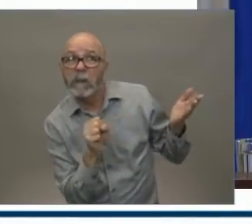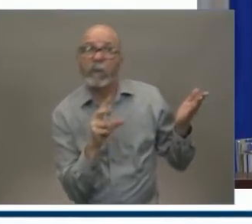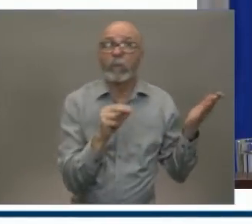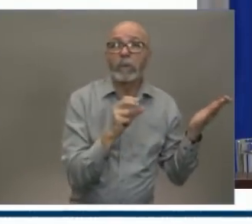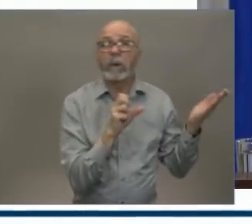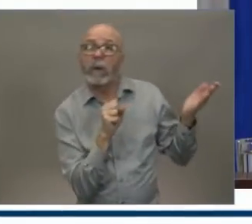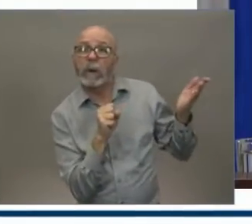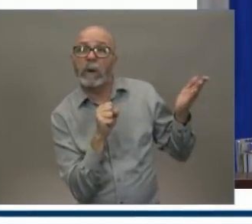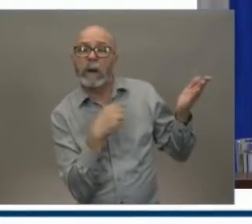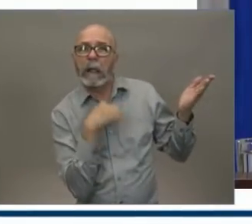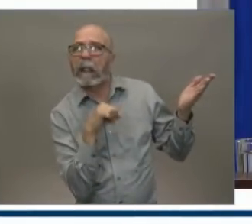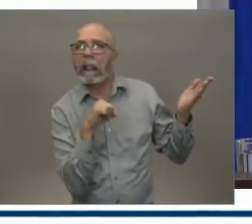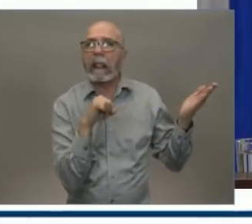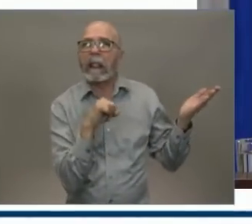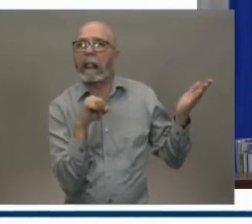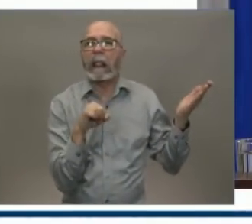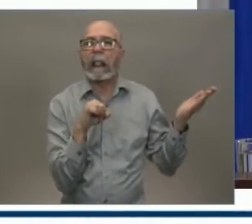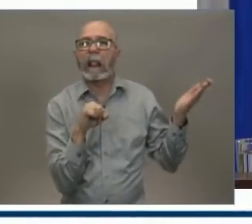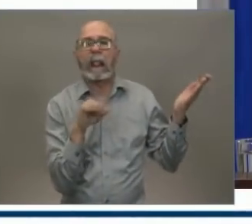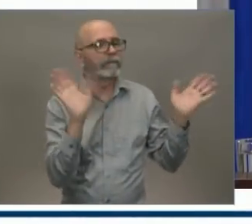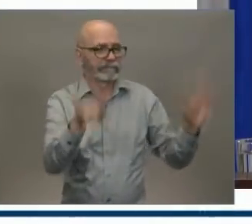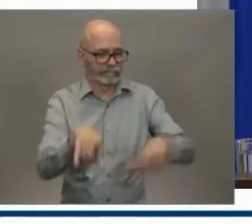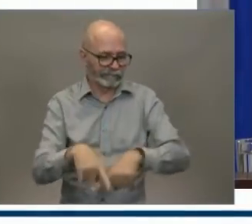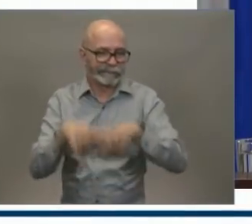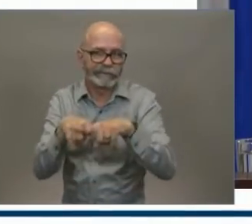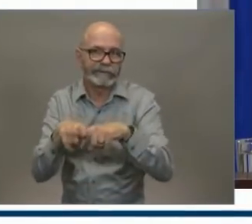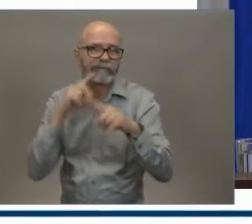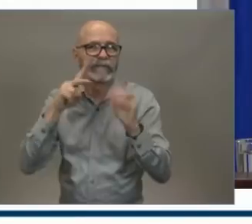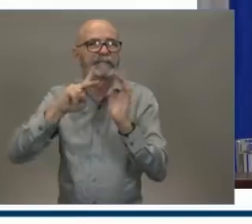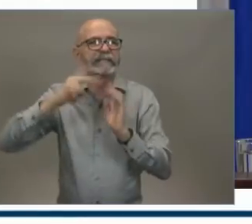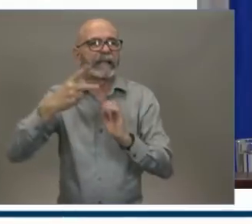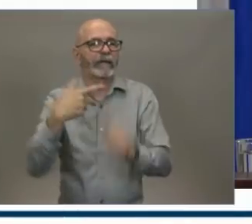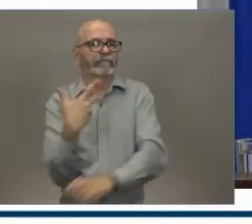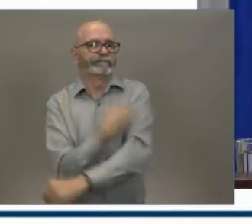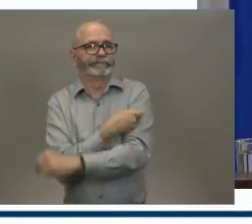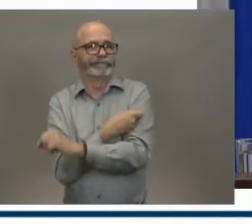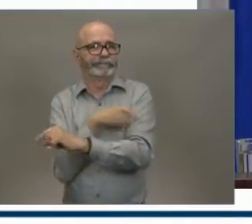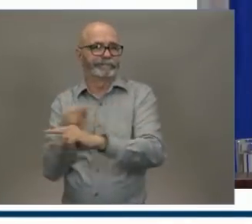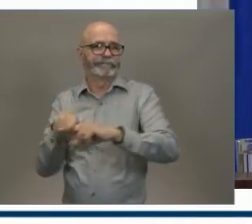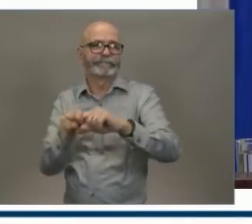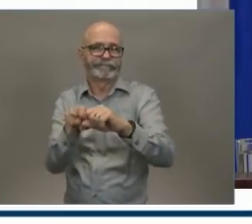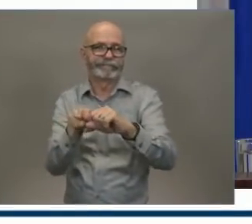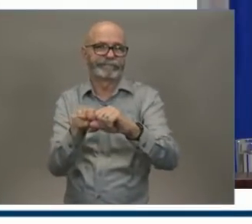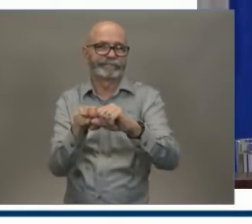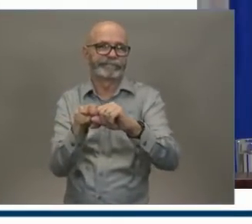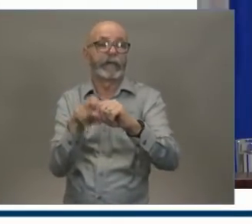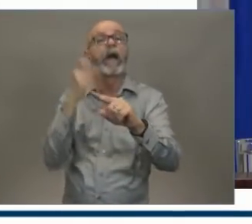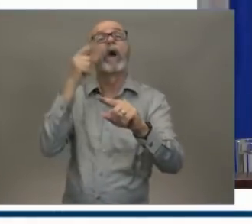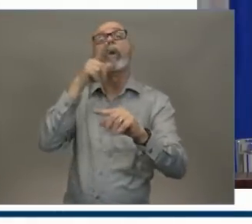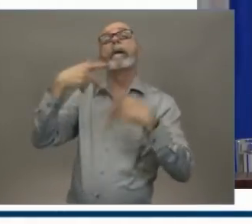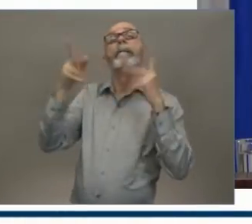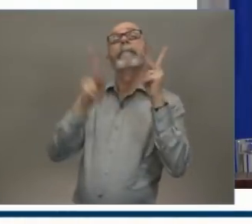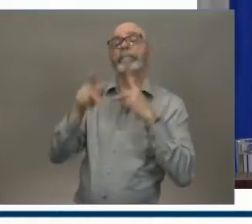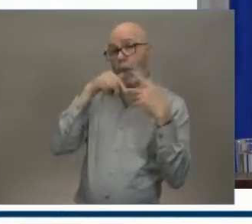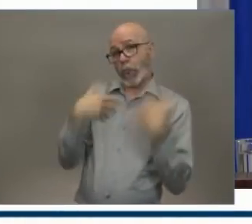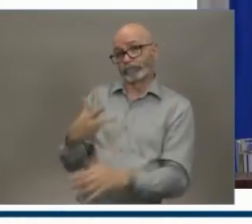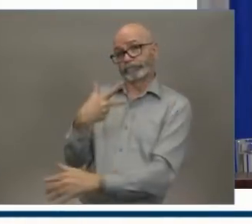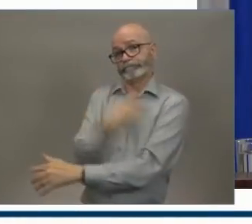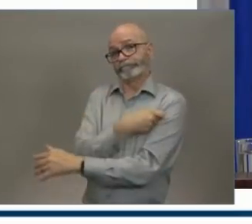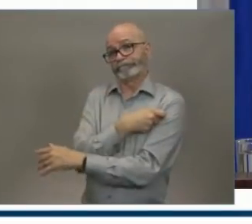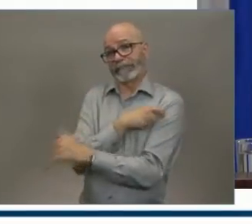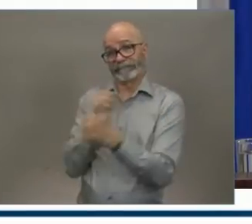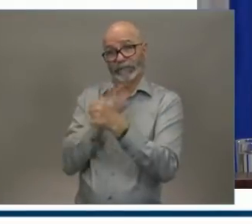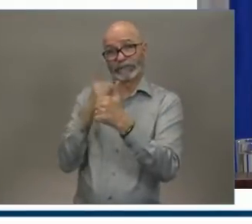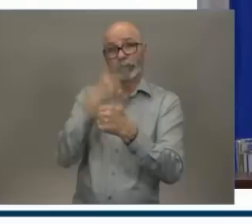our second dose so that we can ensure those who've already had their first dose that they will have their second shot and be